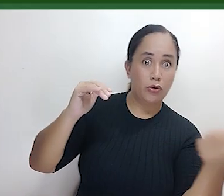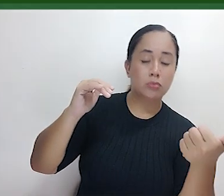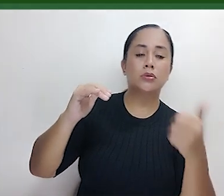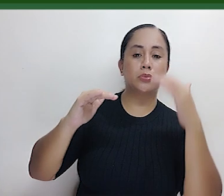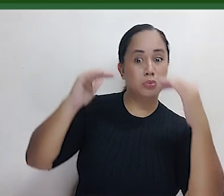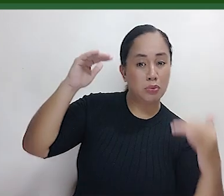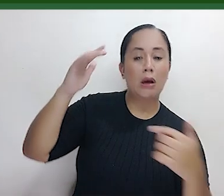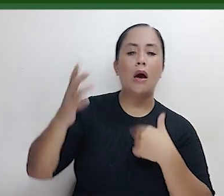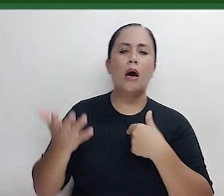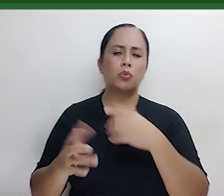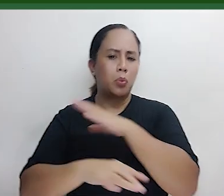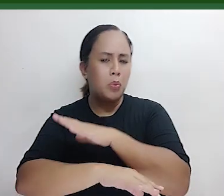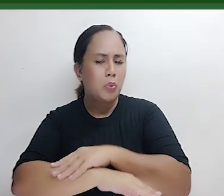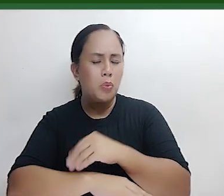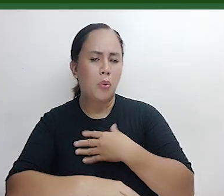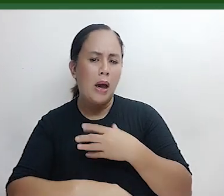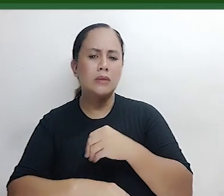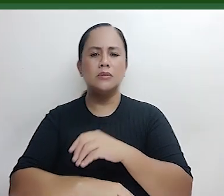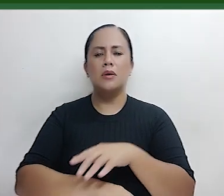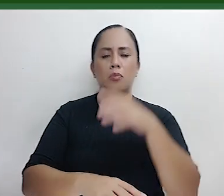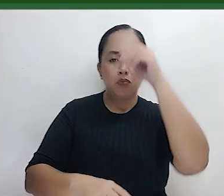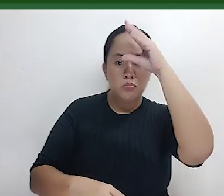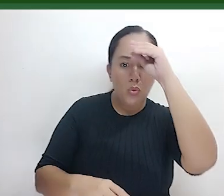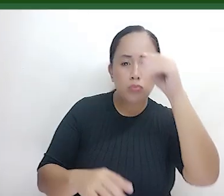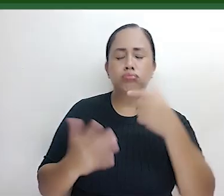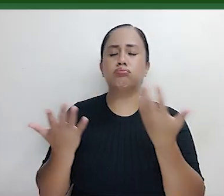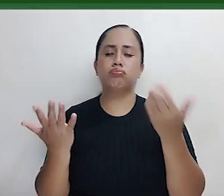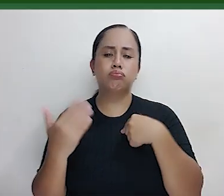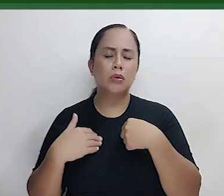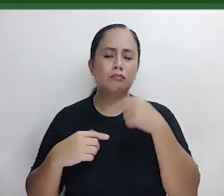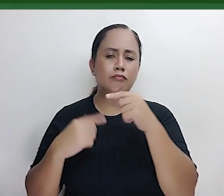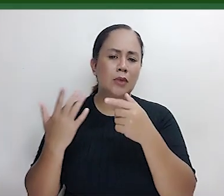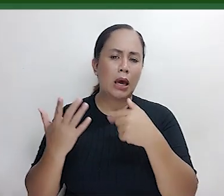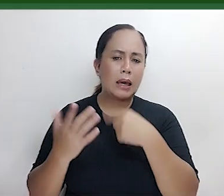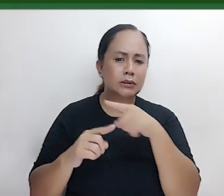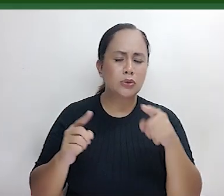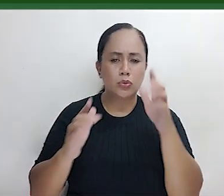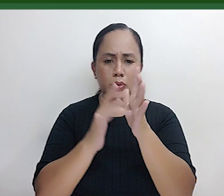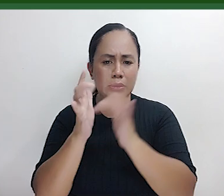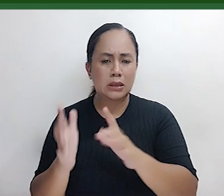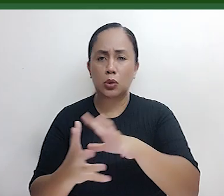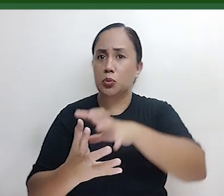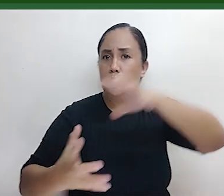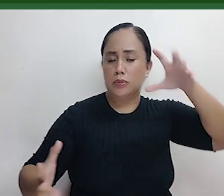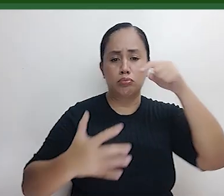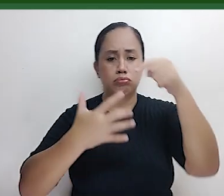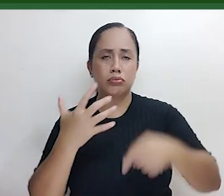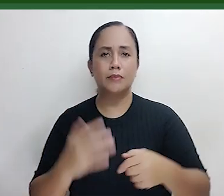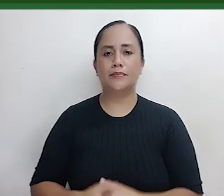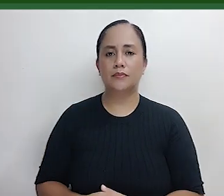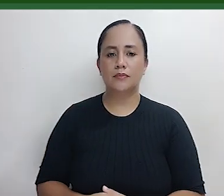others, including whites, males, heterosexuals, Christians, and the wealthy,